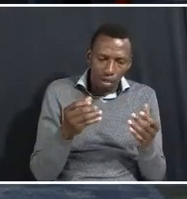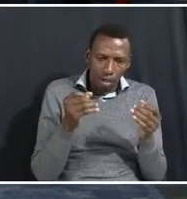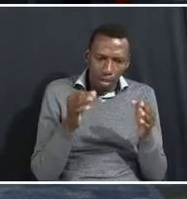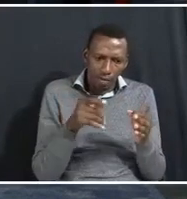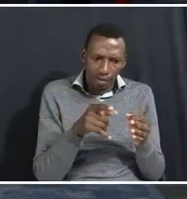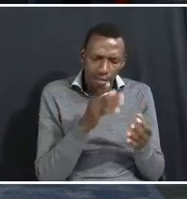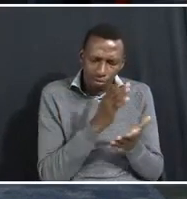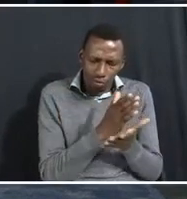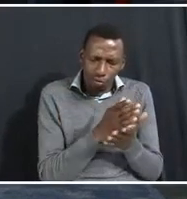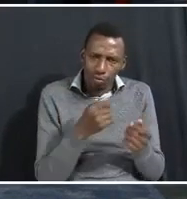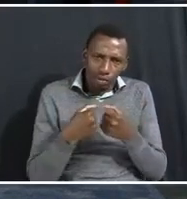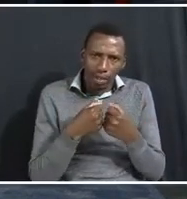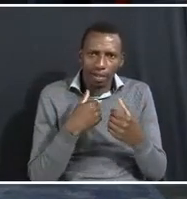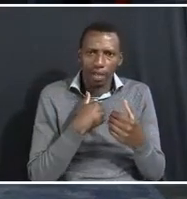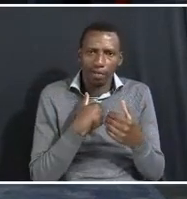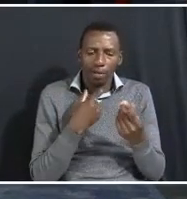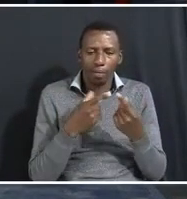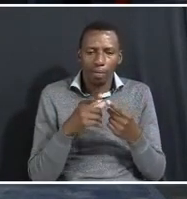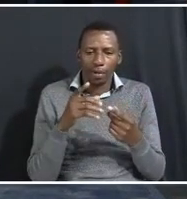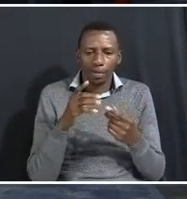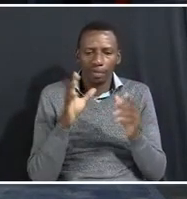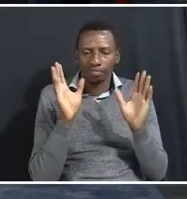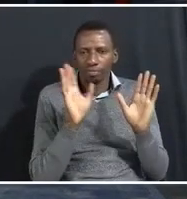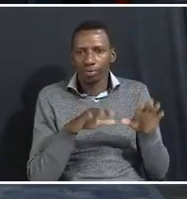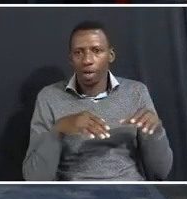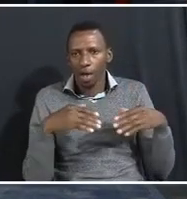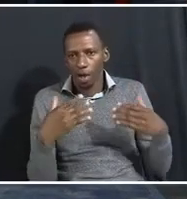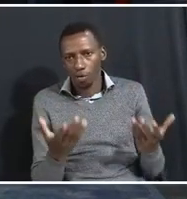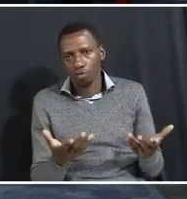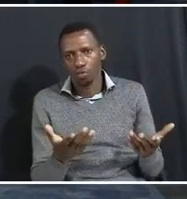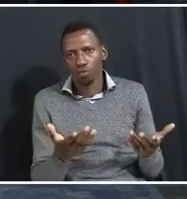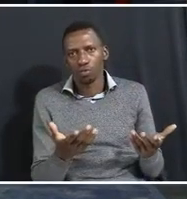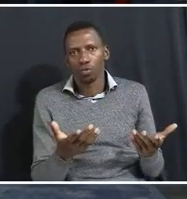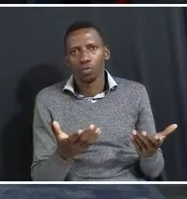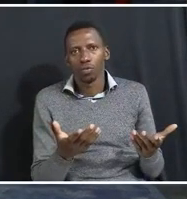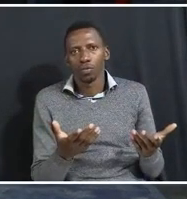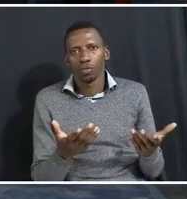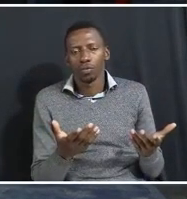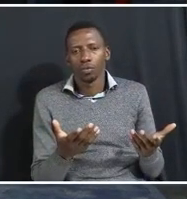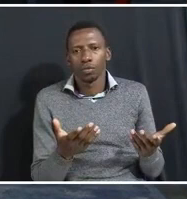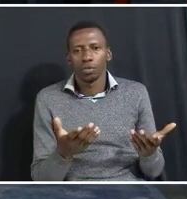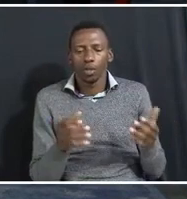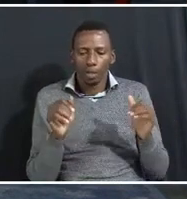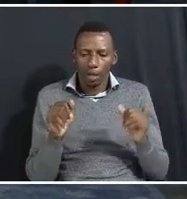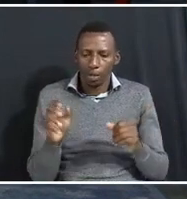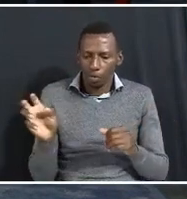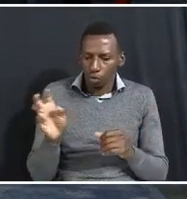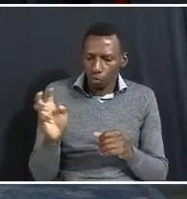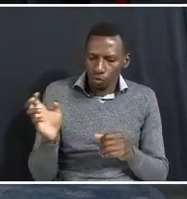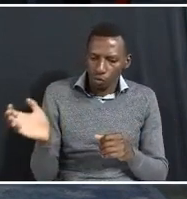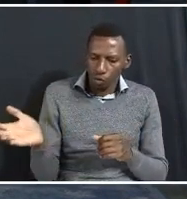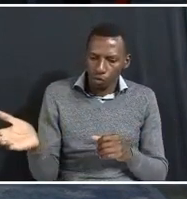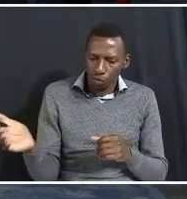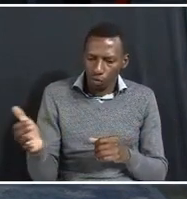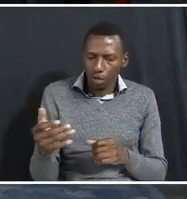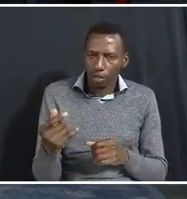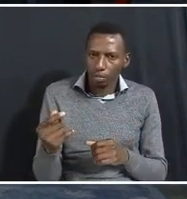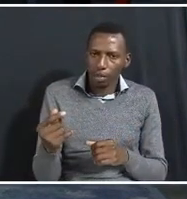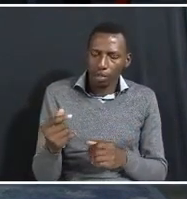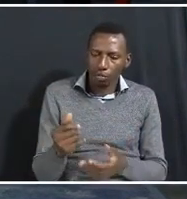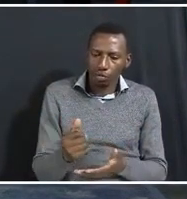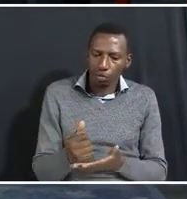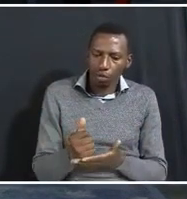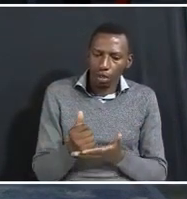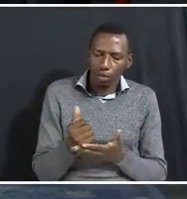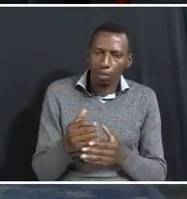ensure that you have a mechanism of collecting resources to meet the needs? How do you do it?